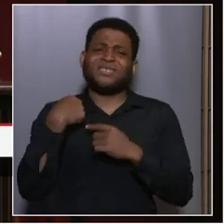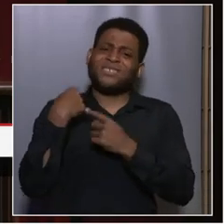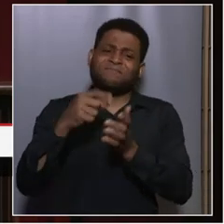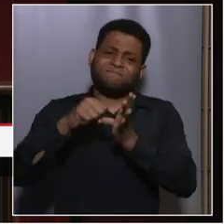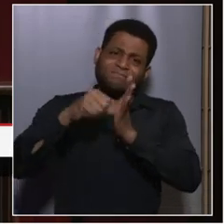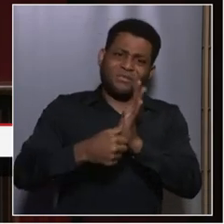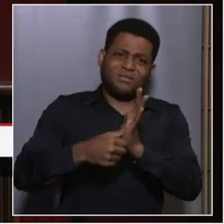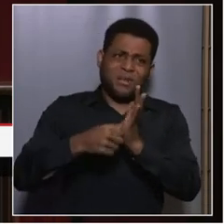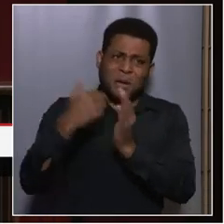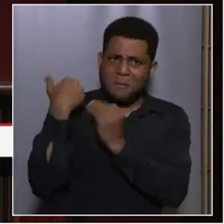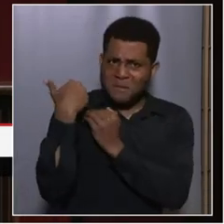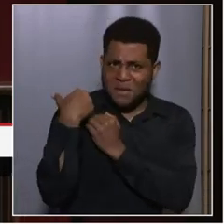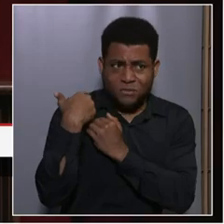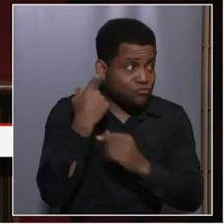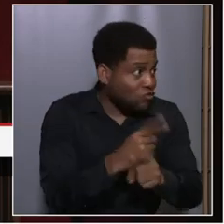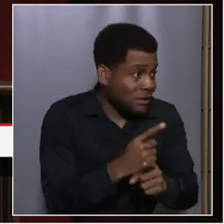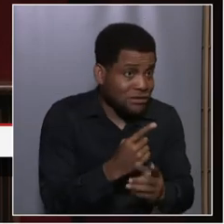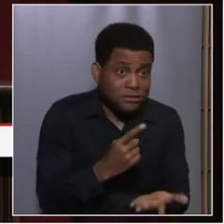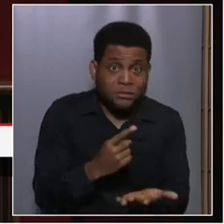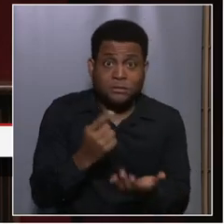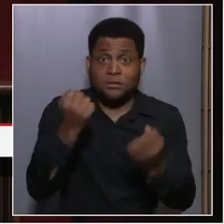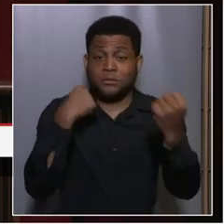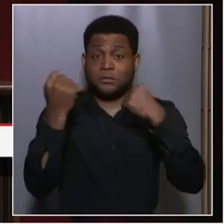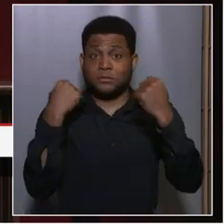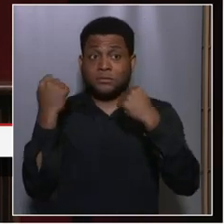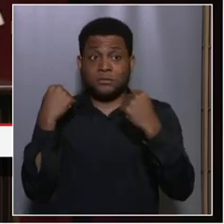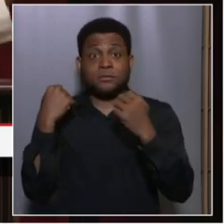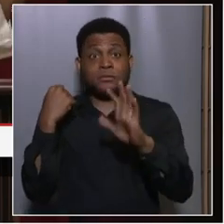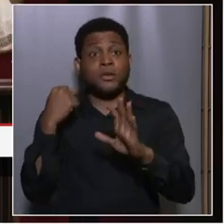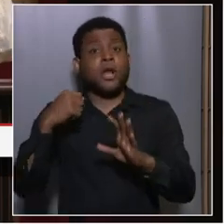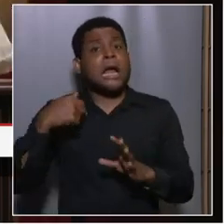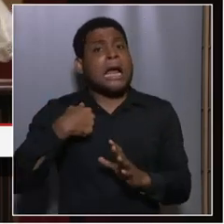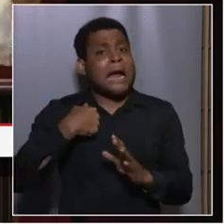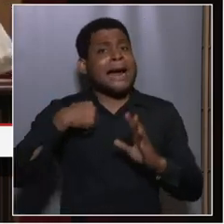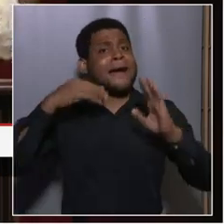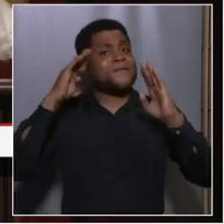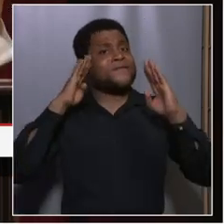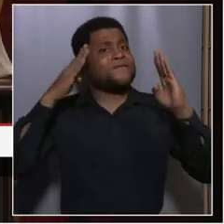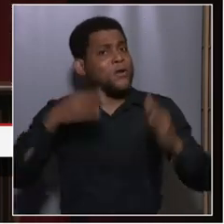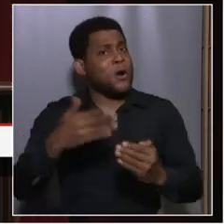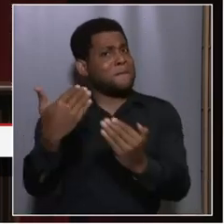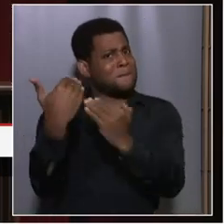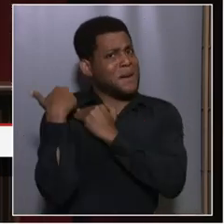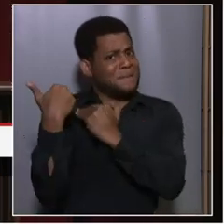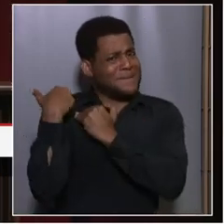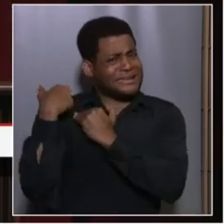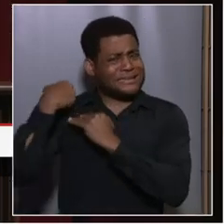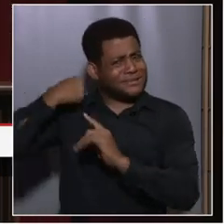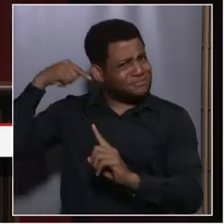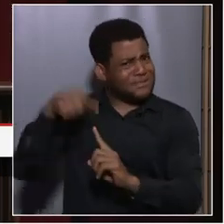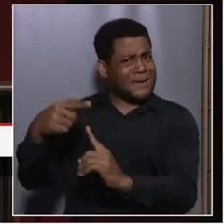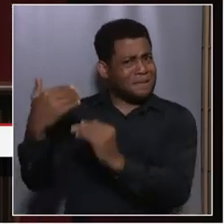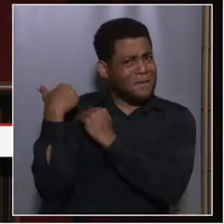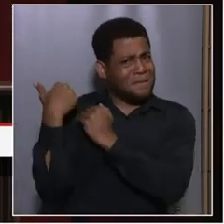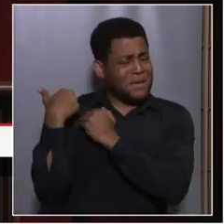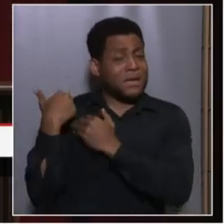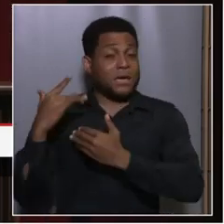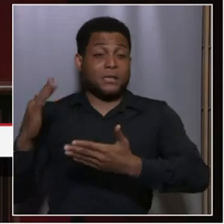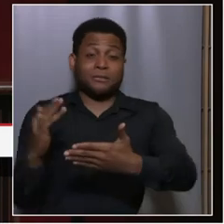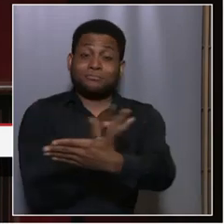We are working really hard on all of that part I started talking about. Opportunity,